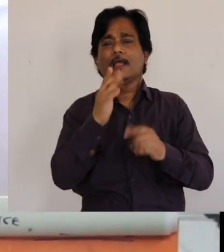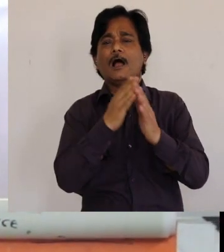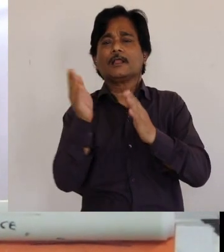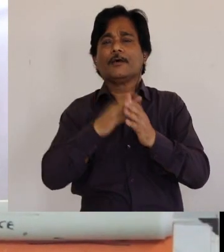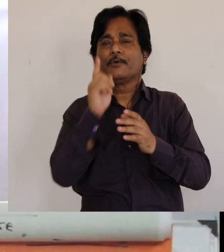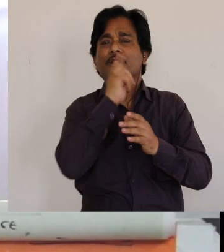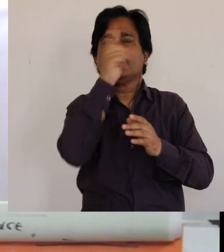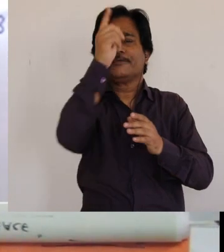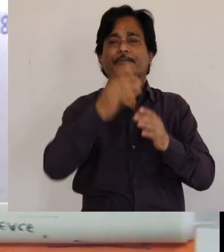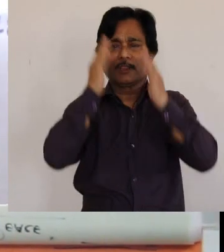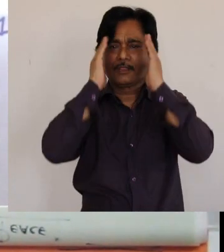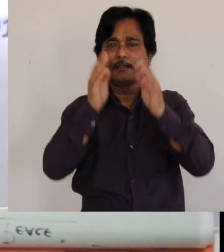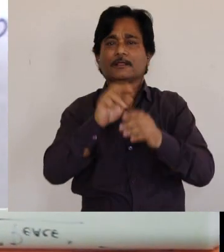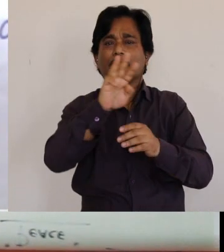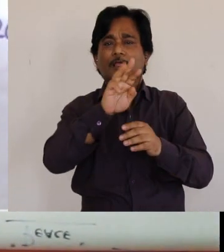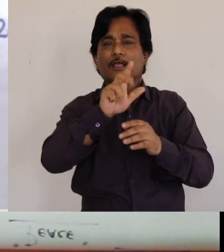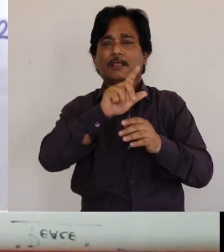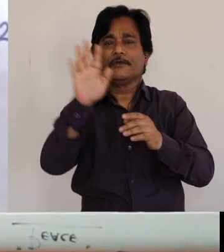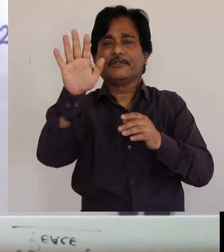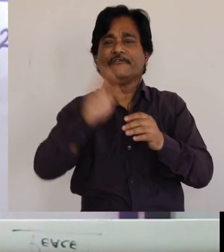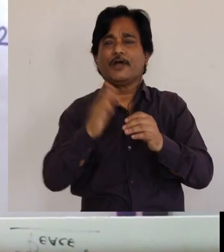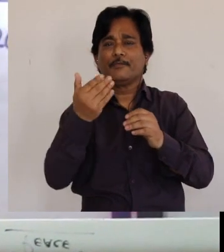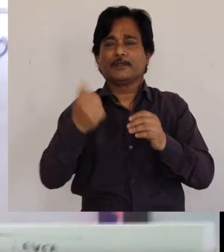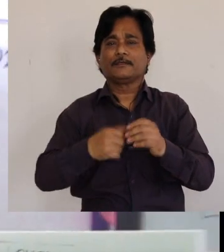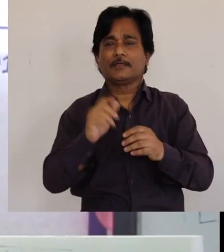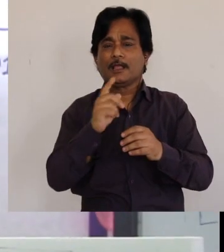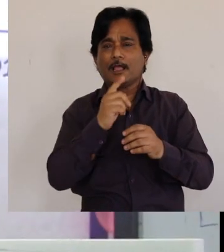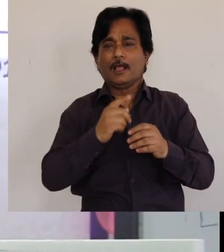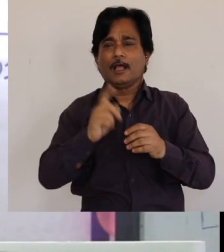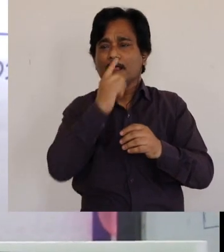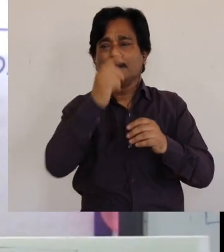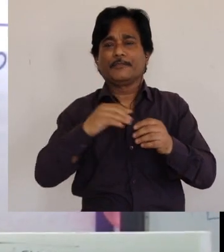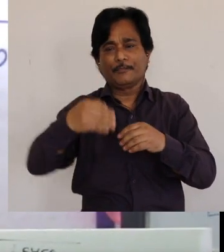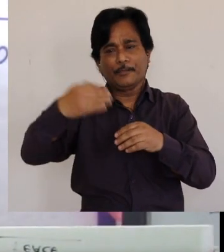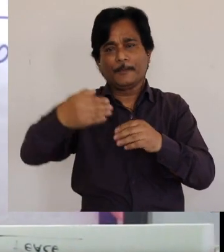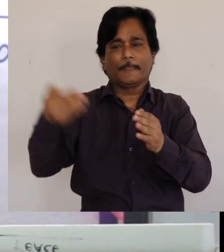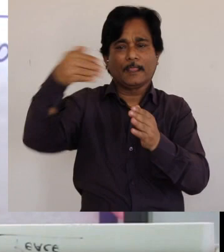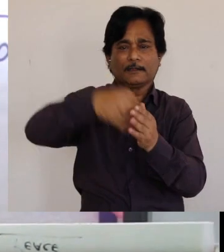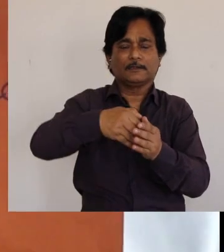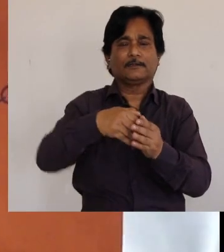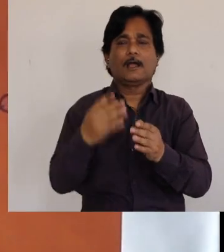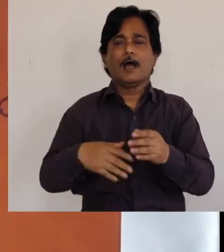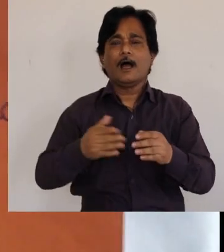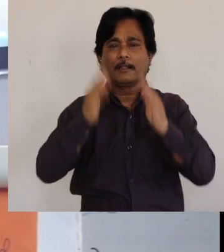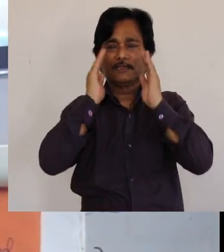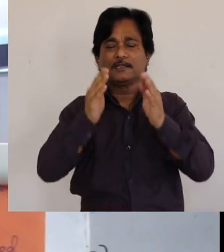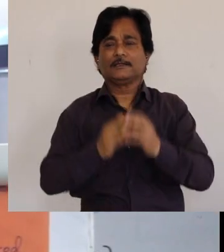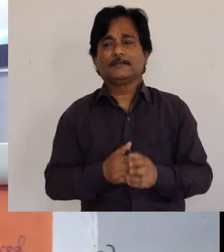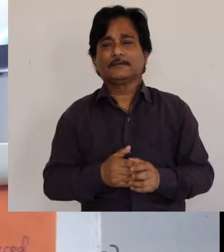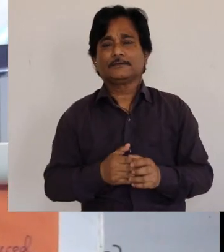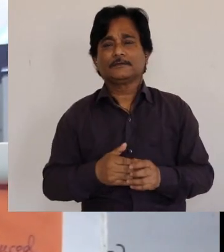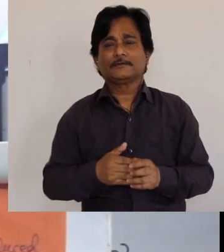leadership, inclusion and peace observed by participants, and B. Leading factors of leadership, inclusion and peace.